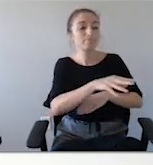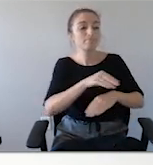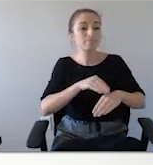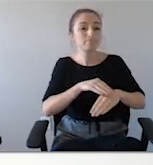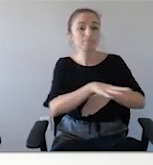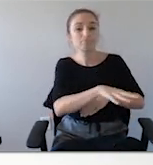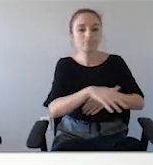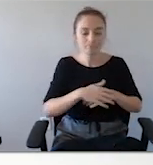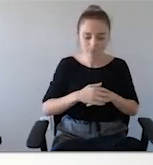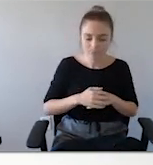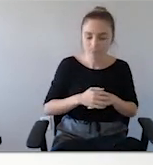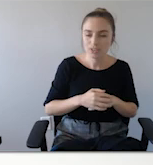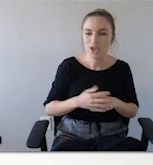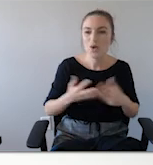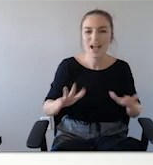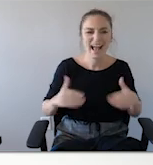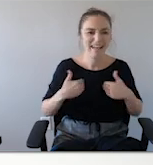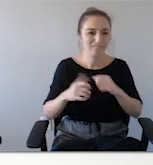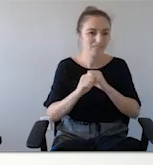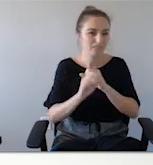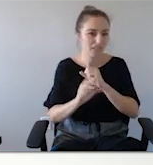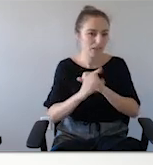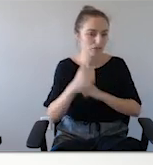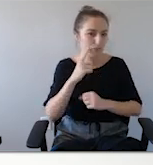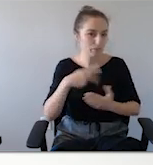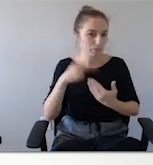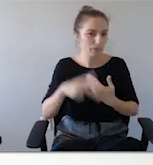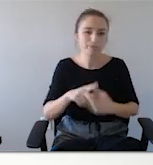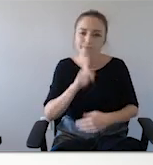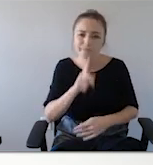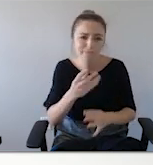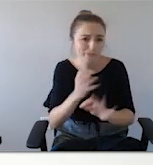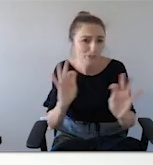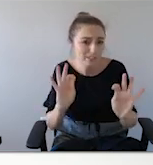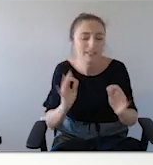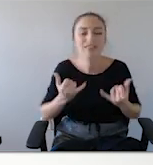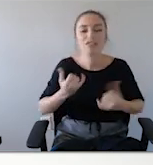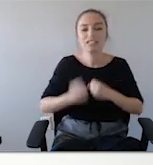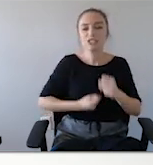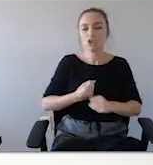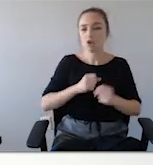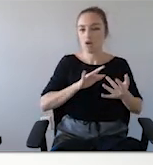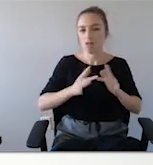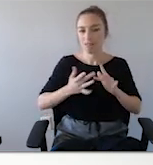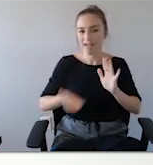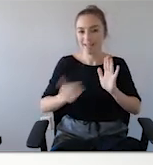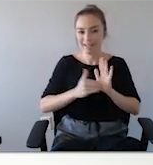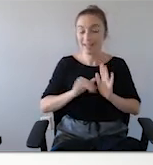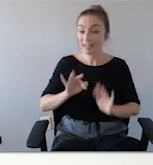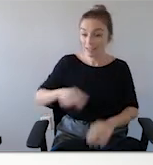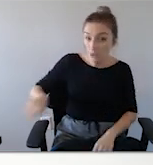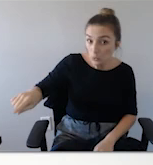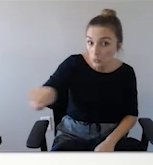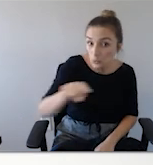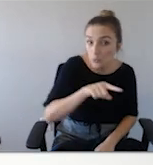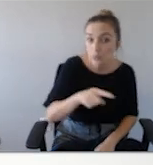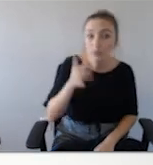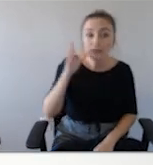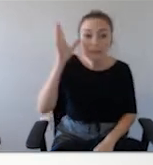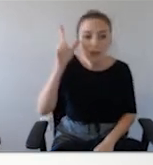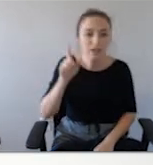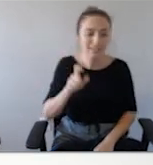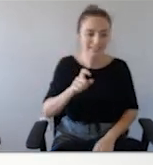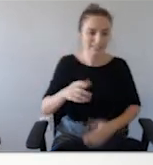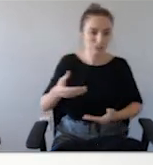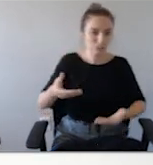online again, if you are a parent who needs to hire childcare so that you could participate, the DD Council pays